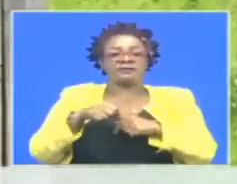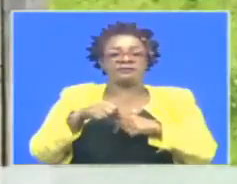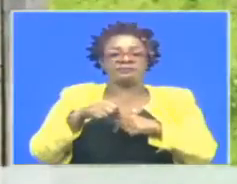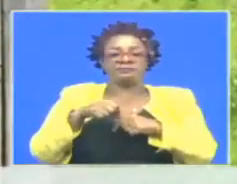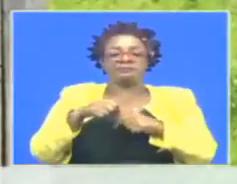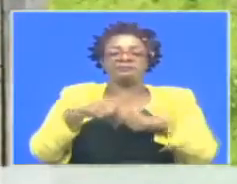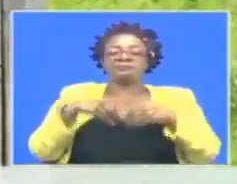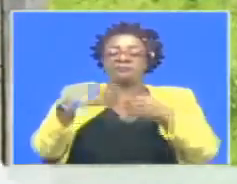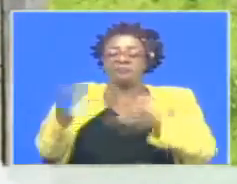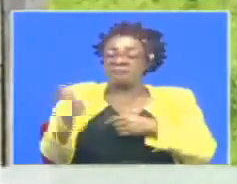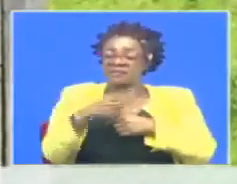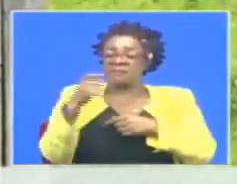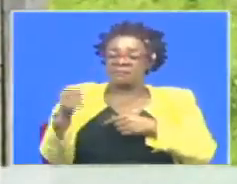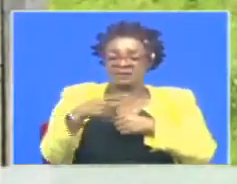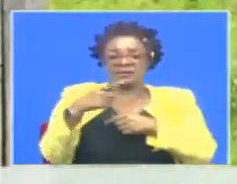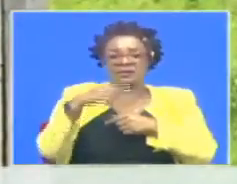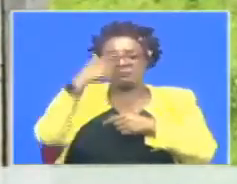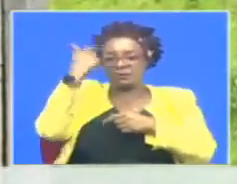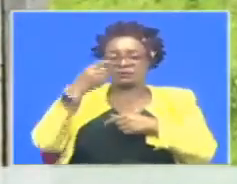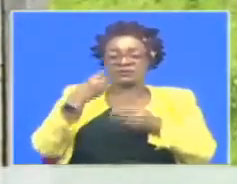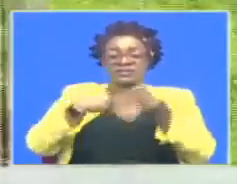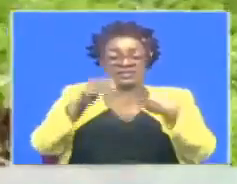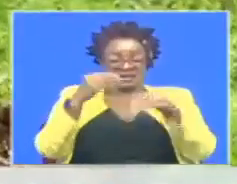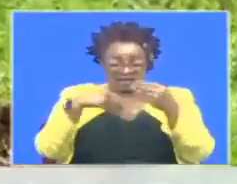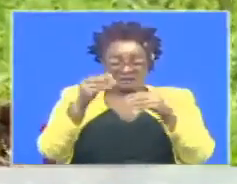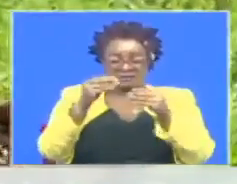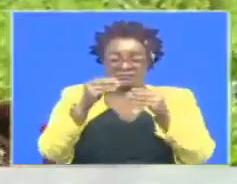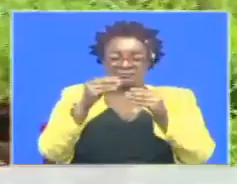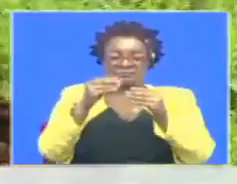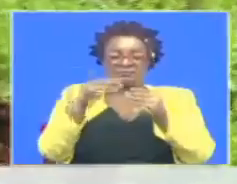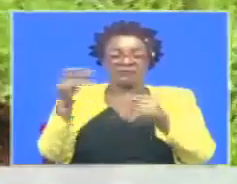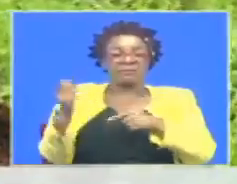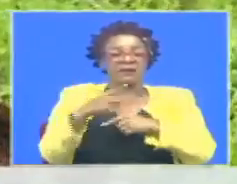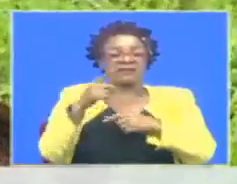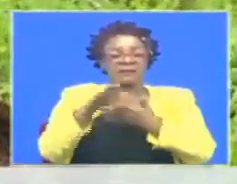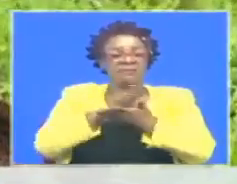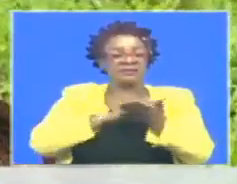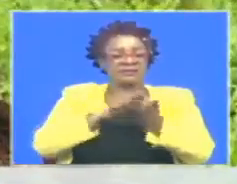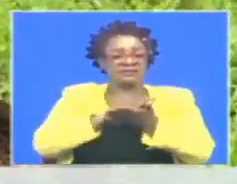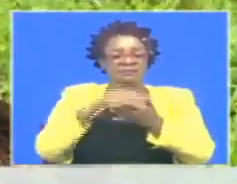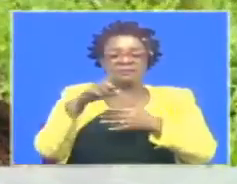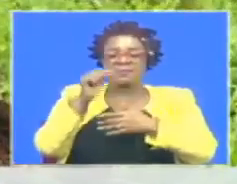monthly returns. Because if we are selling silk on a monthly basis. Gabriel Kudaka, NTV.